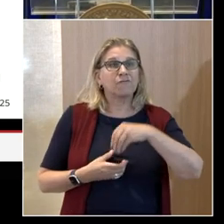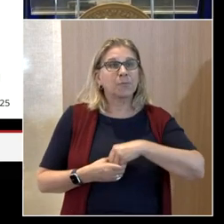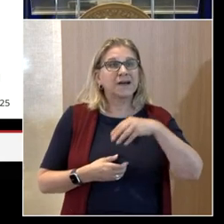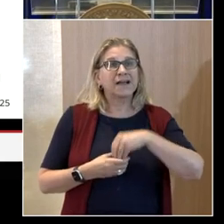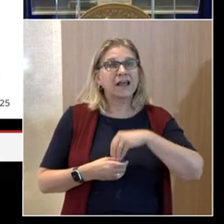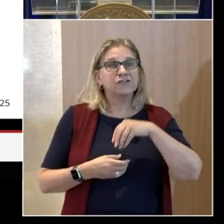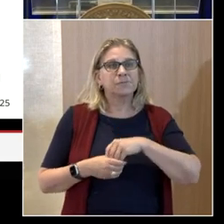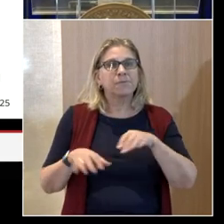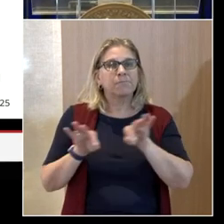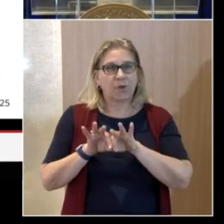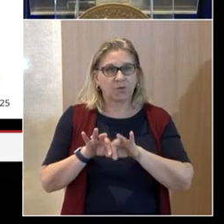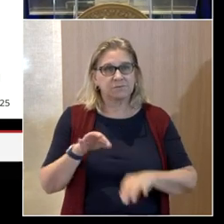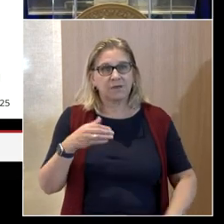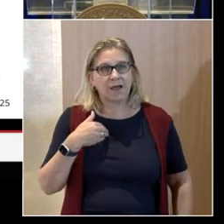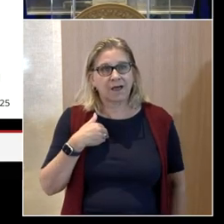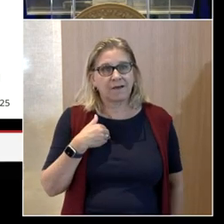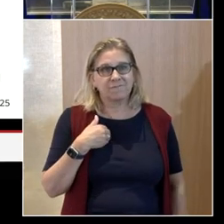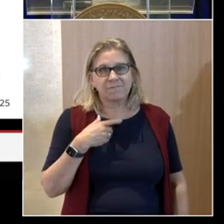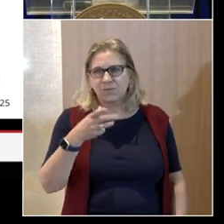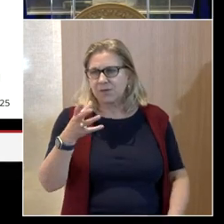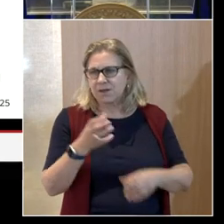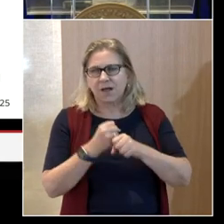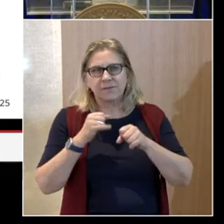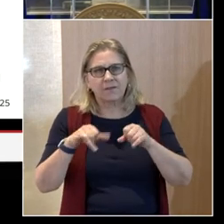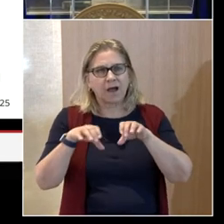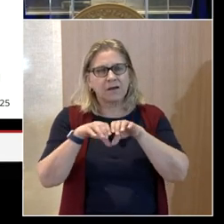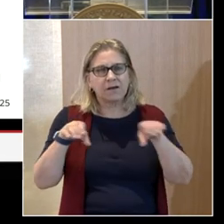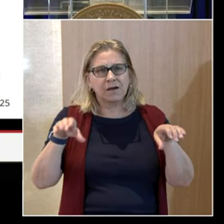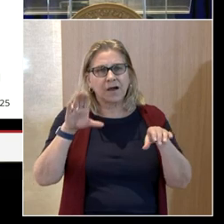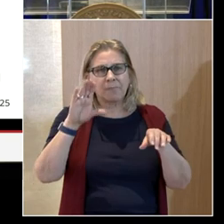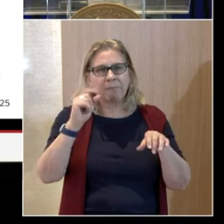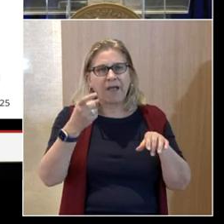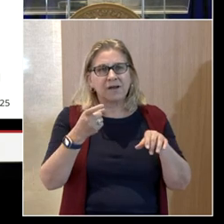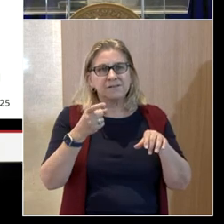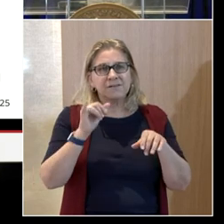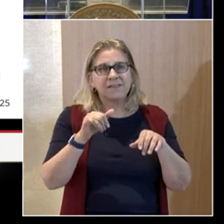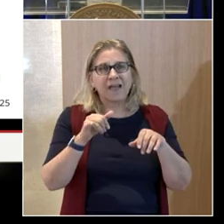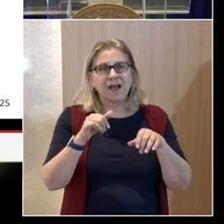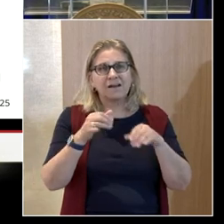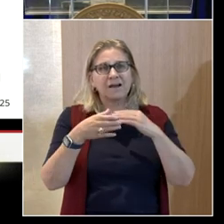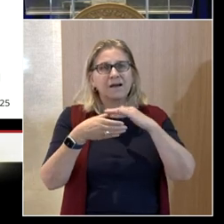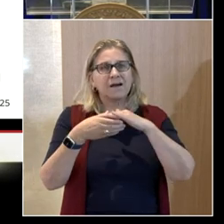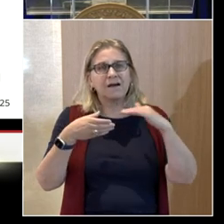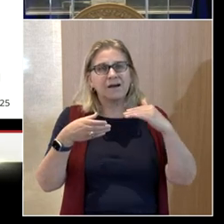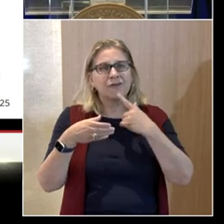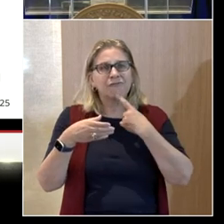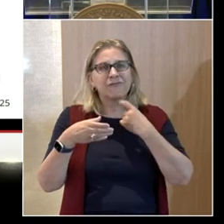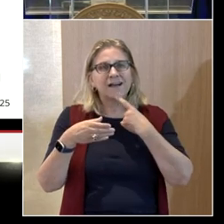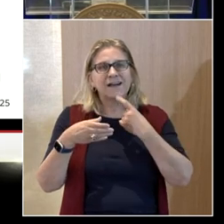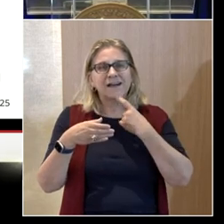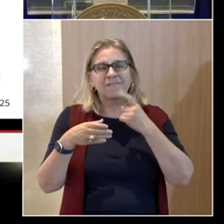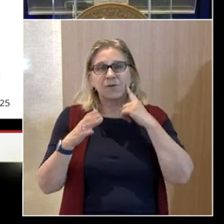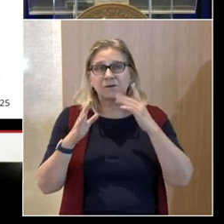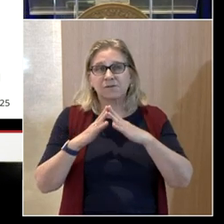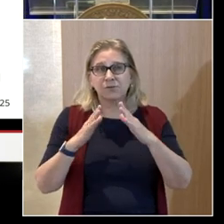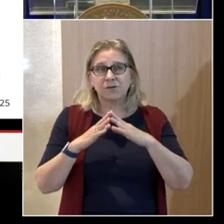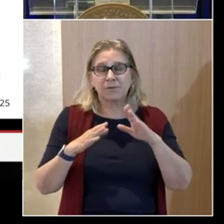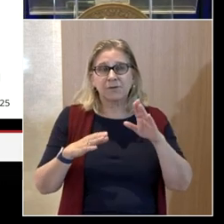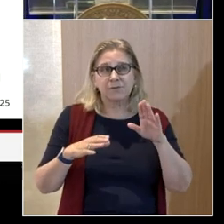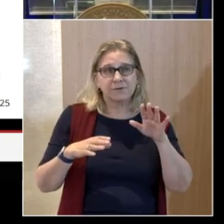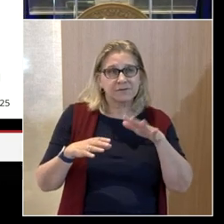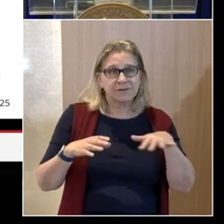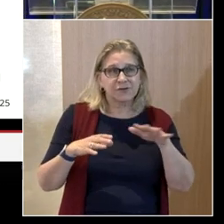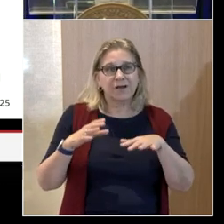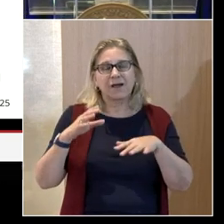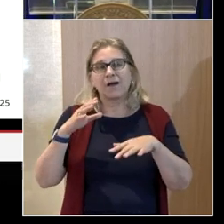hope people got them. They're in red. They're red blocks for downtown bid. They're yellow blocks for Golden Triangle. And